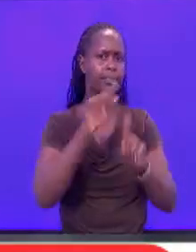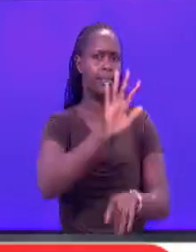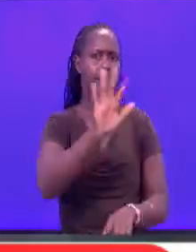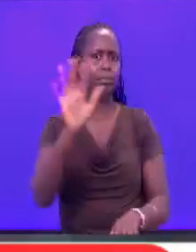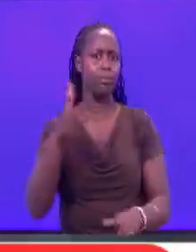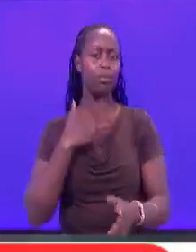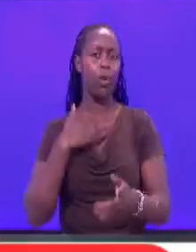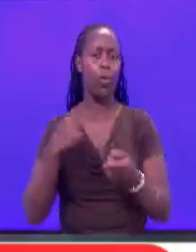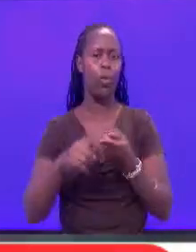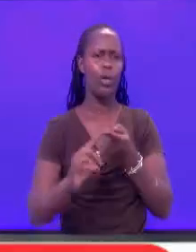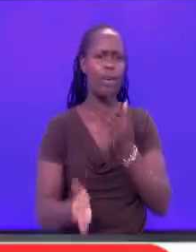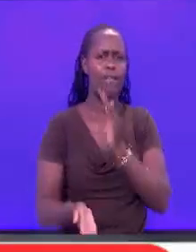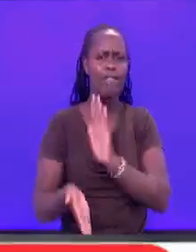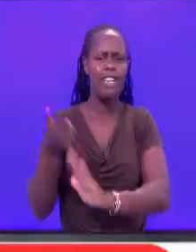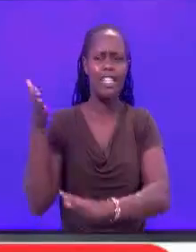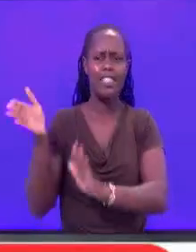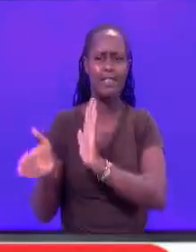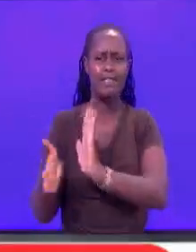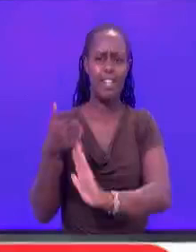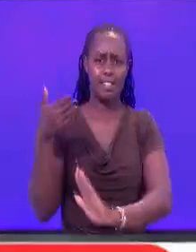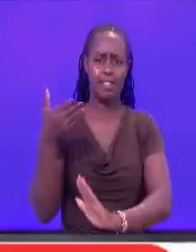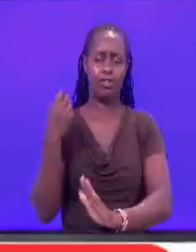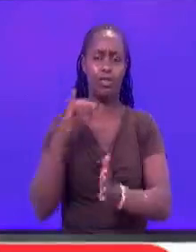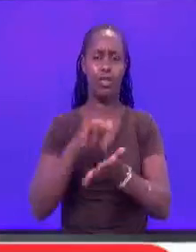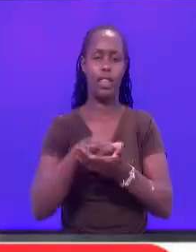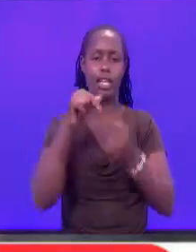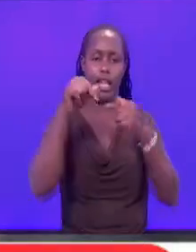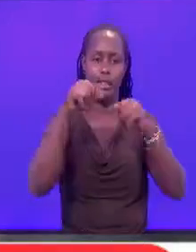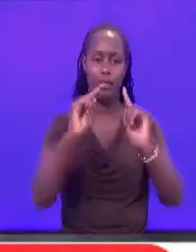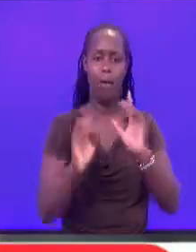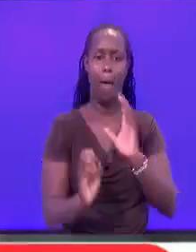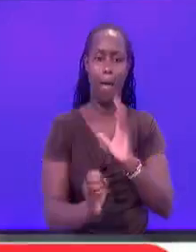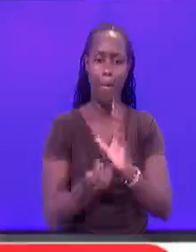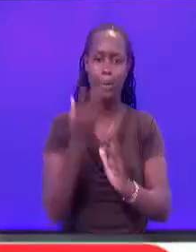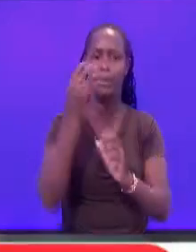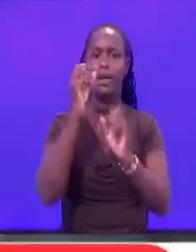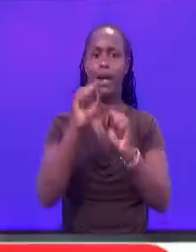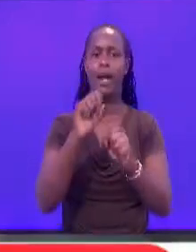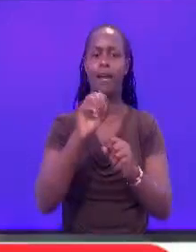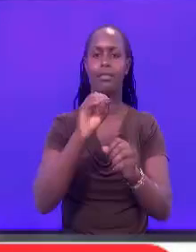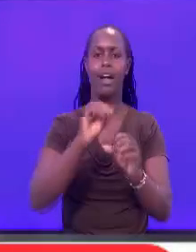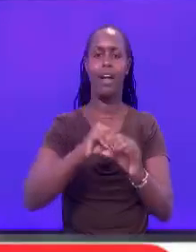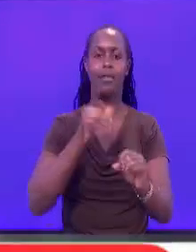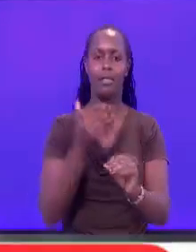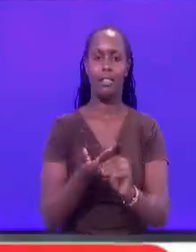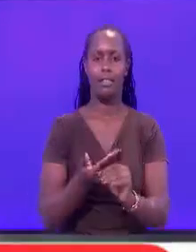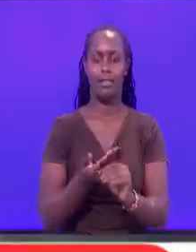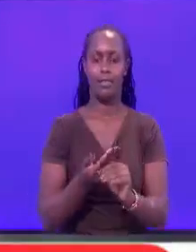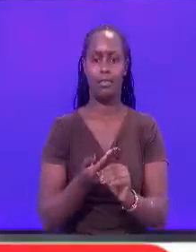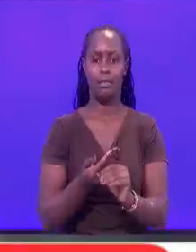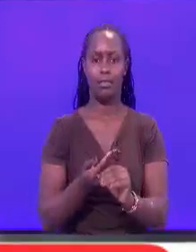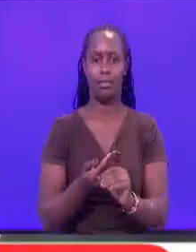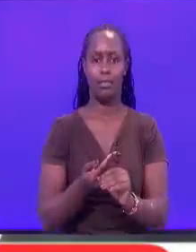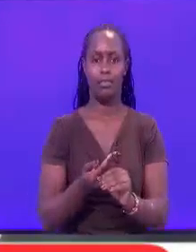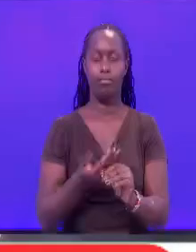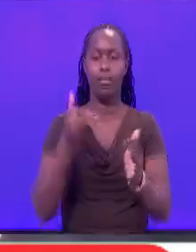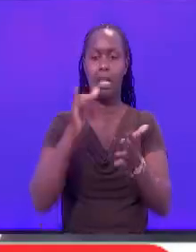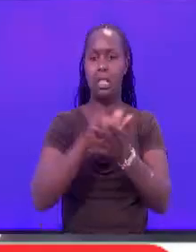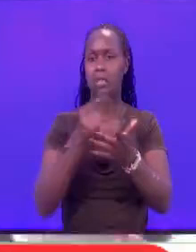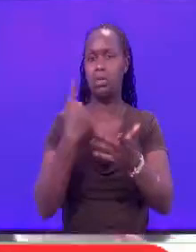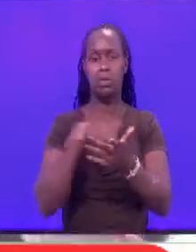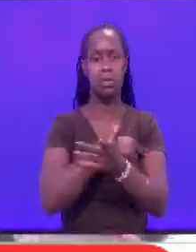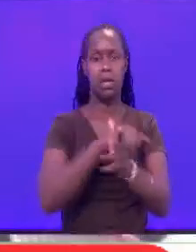ni Kenya Kwanza peke yao ambao watakaounda tume mpya ya IBC. Hilo